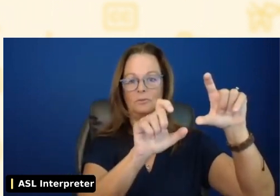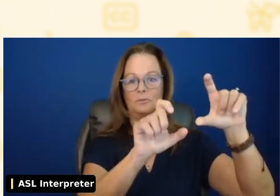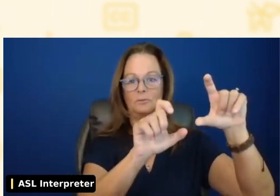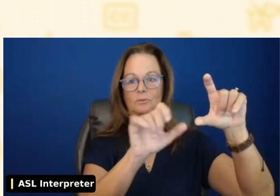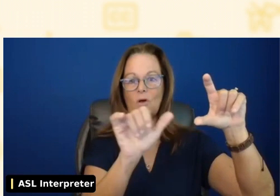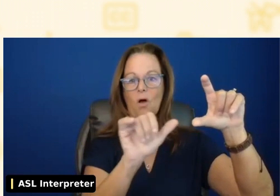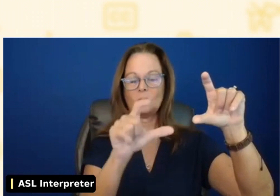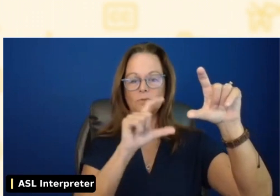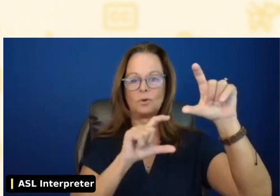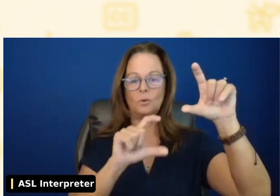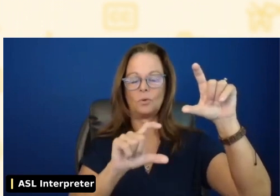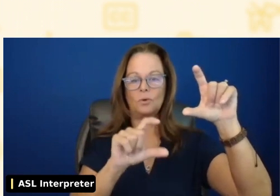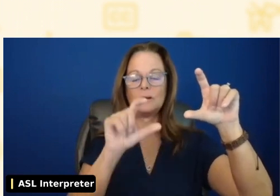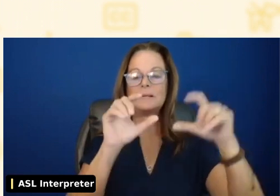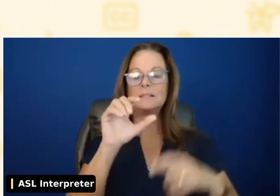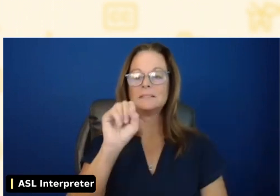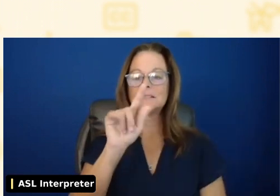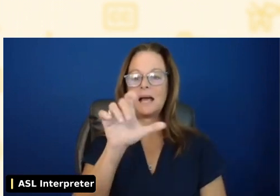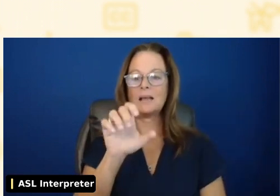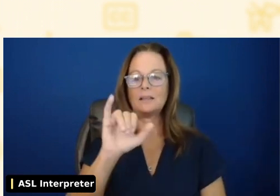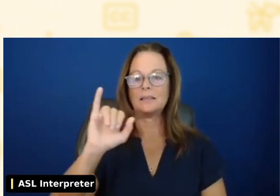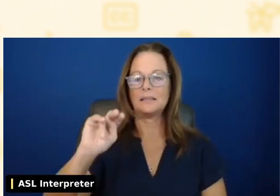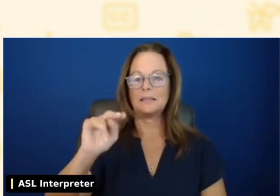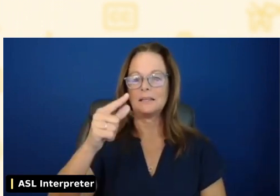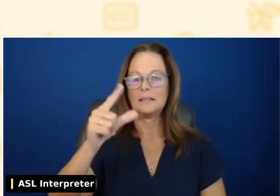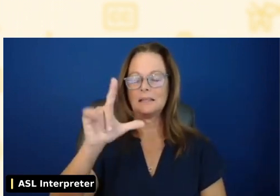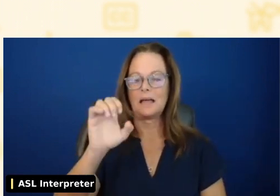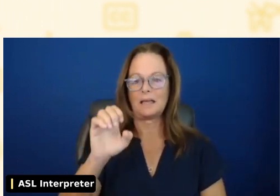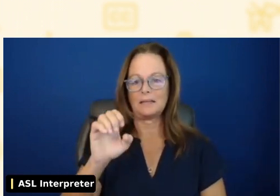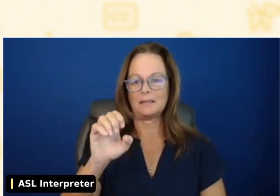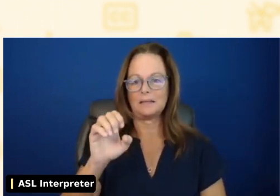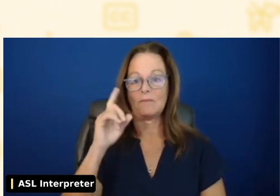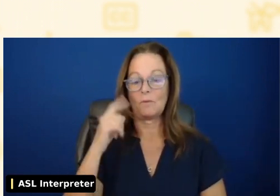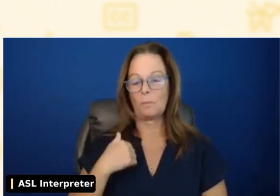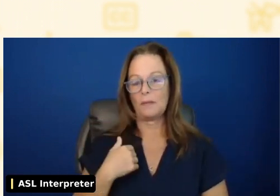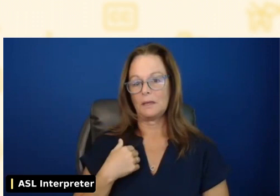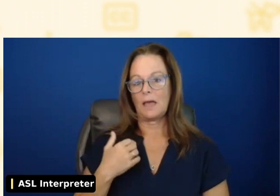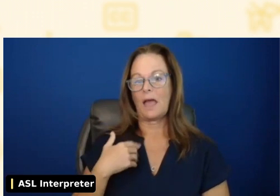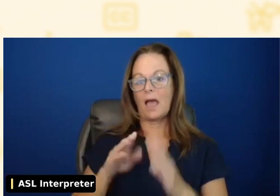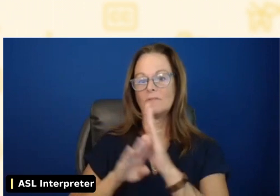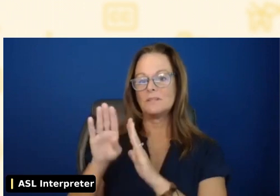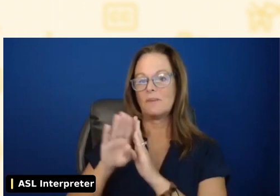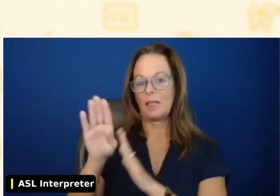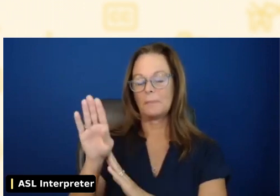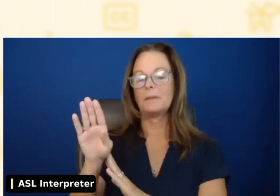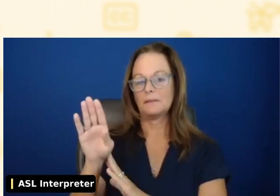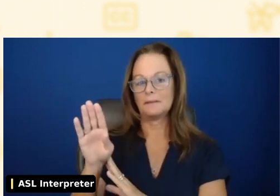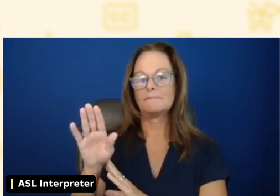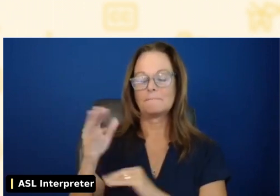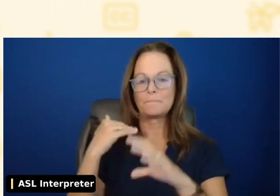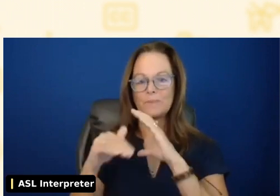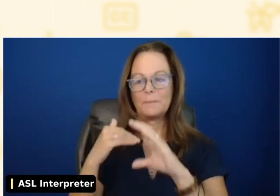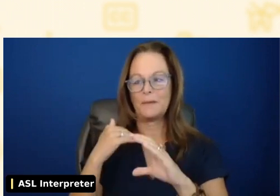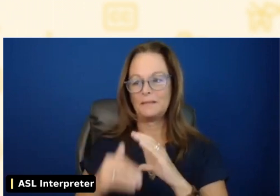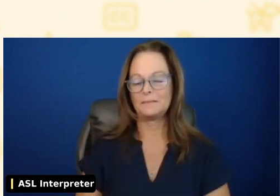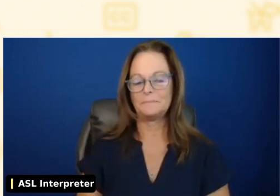style inline. So as I said, it's really a headache developing emails.